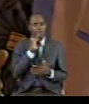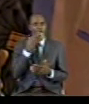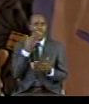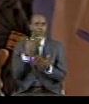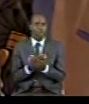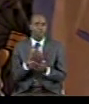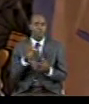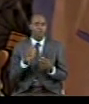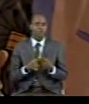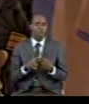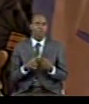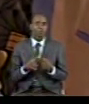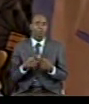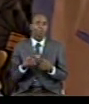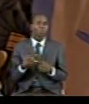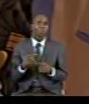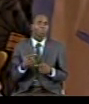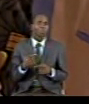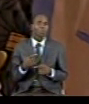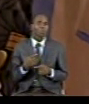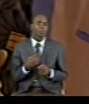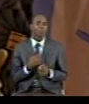Be present.